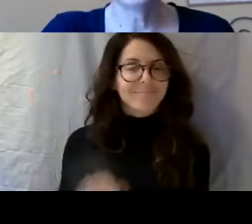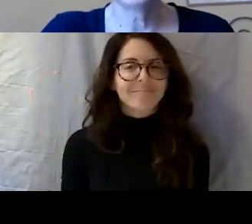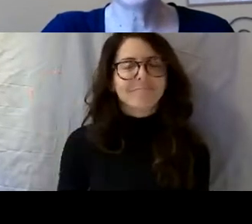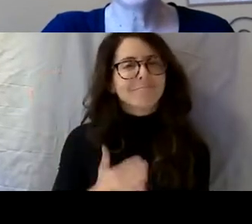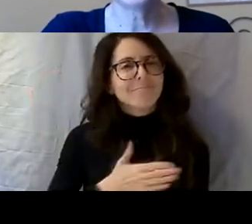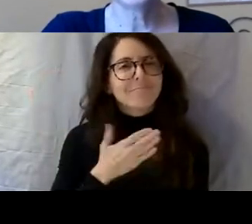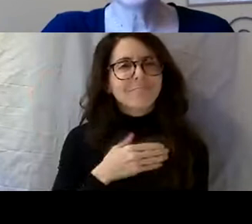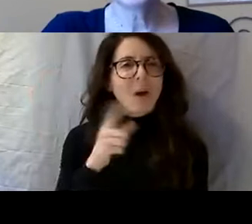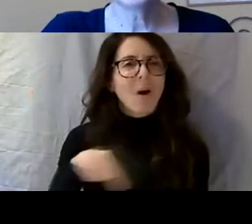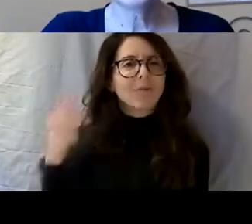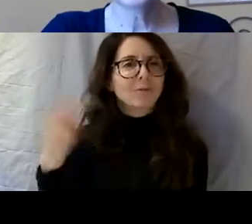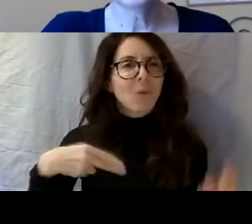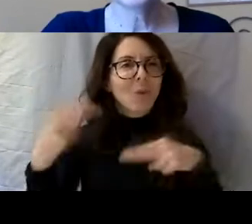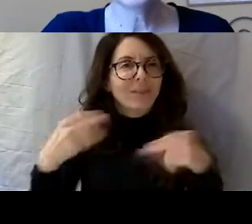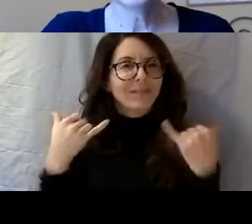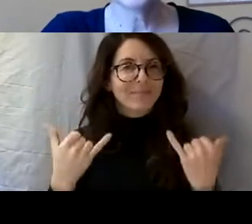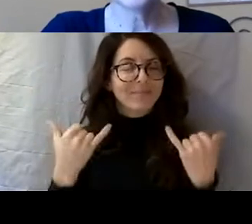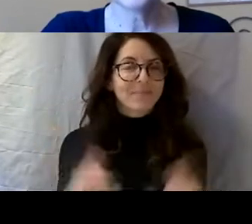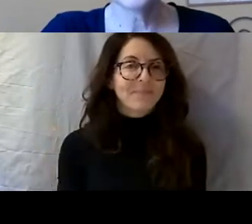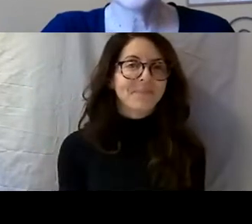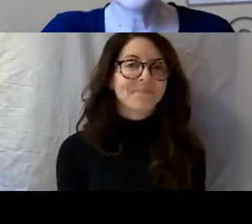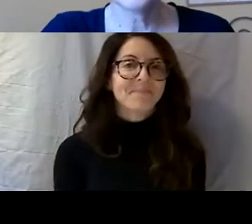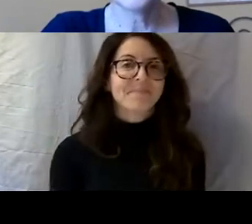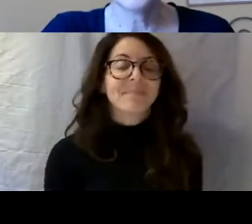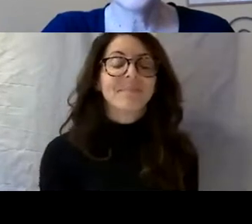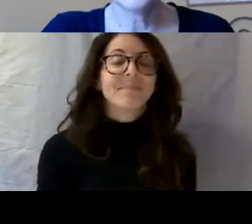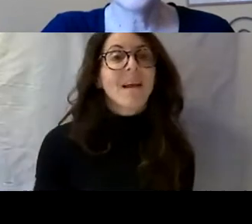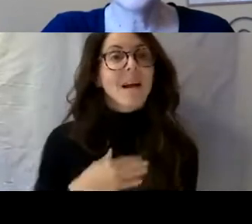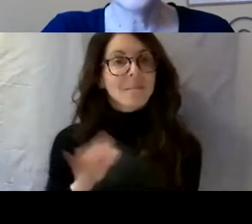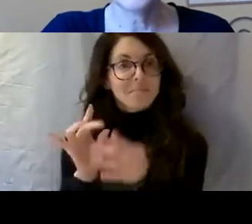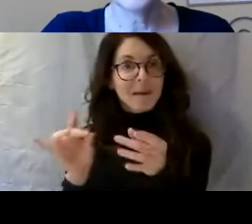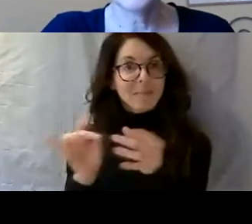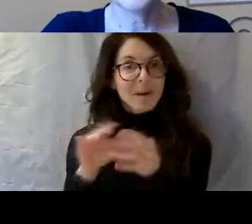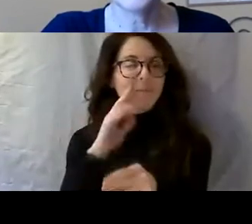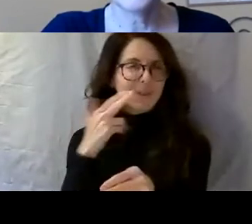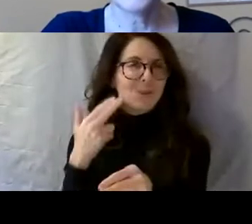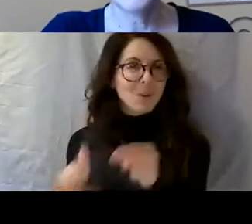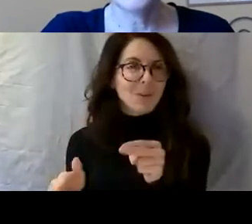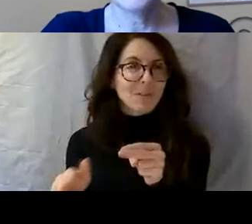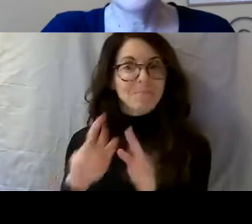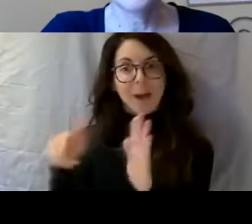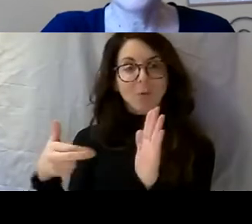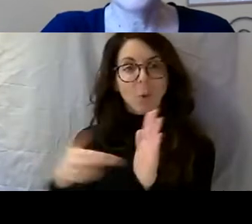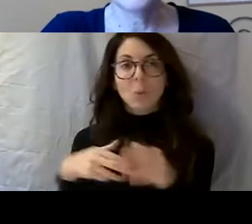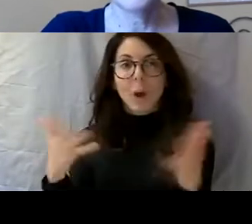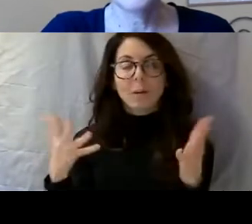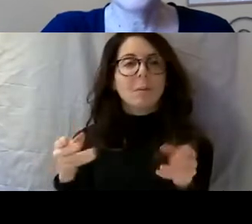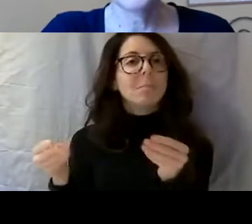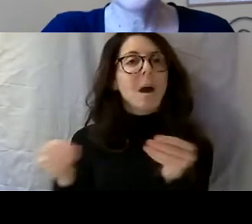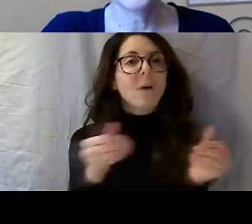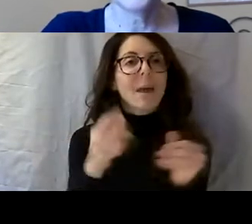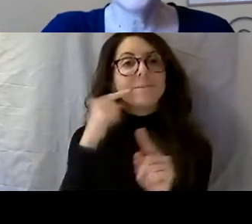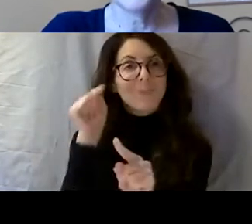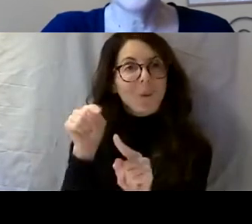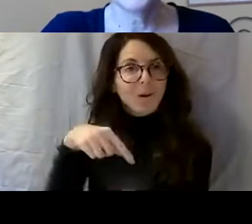join us today for this webinar. My remarks are brief, as my role here today is as moderator for the Q&A